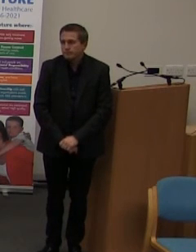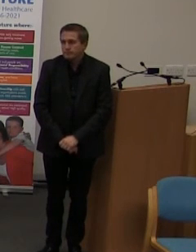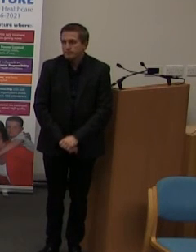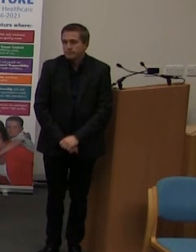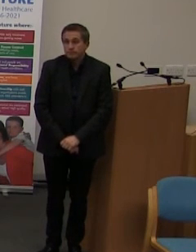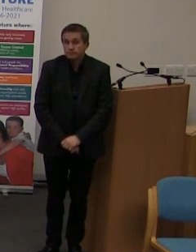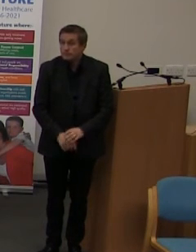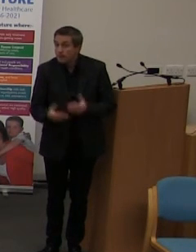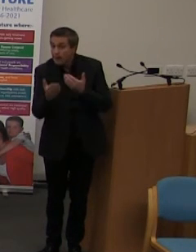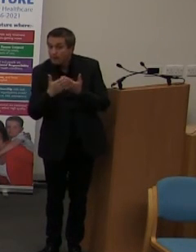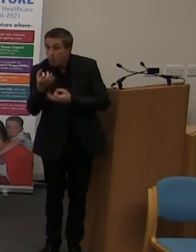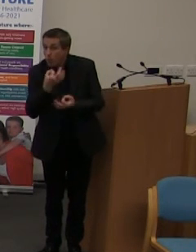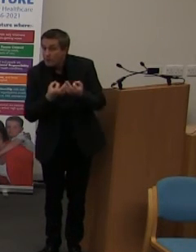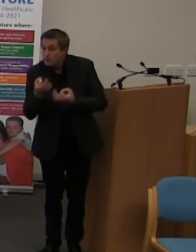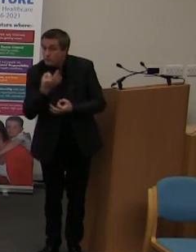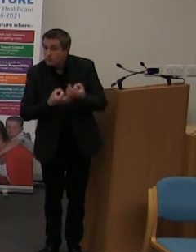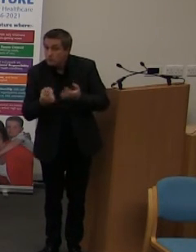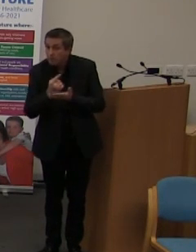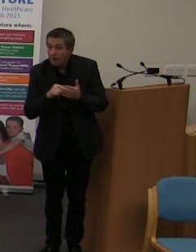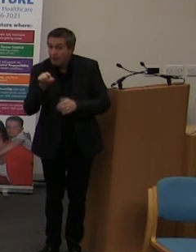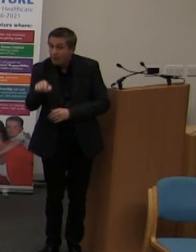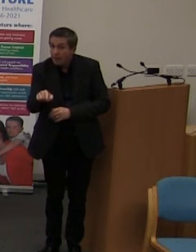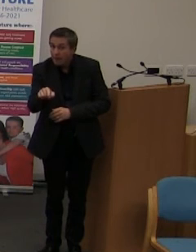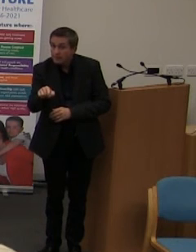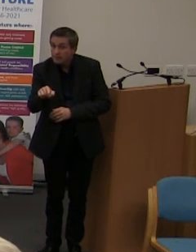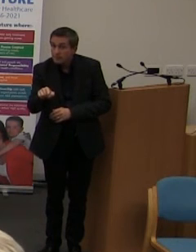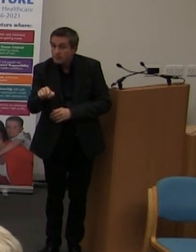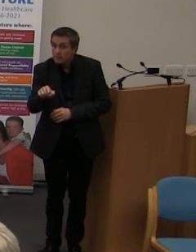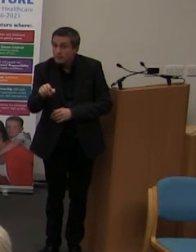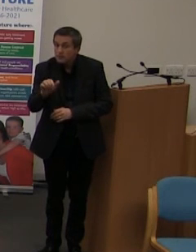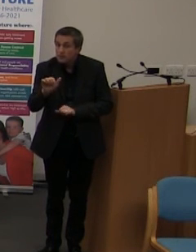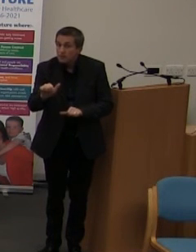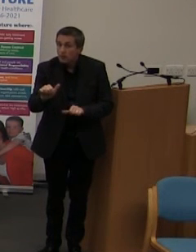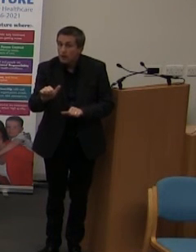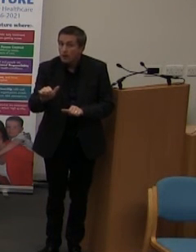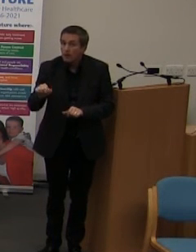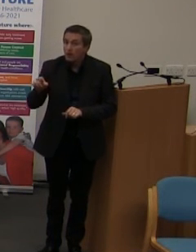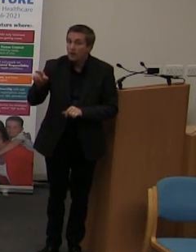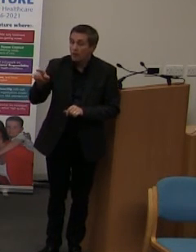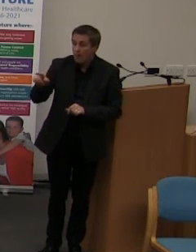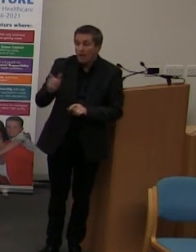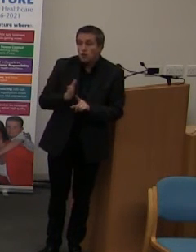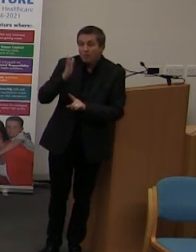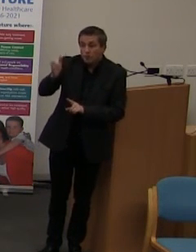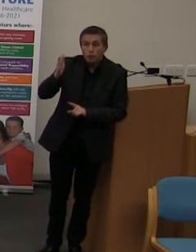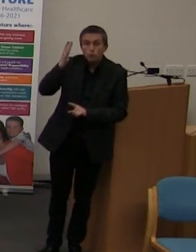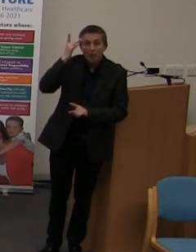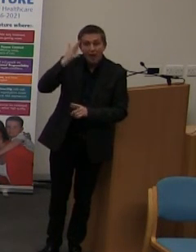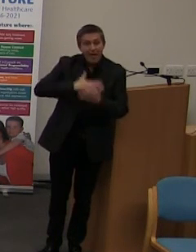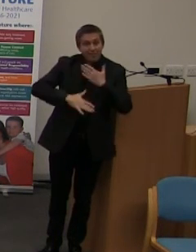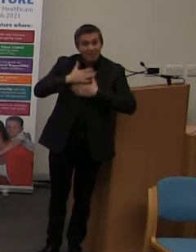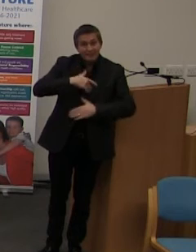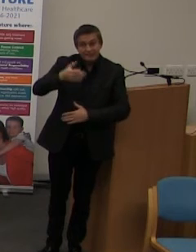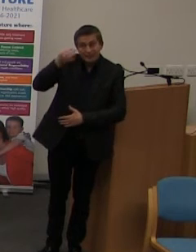I don't know if you wanted to ask anything else about that, or I would happily pick up with you more detail. You're going to have to go to an ethics committee.